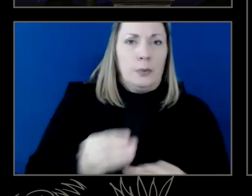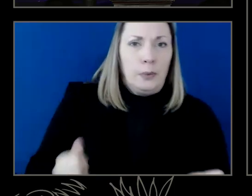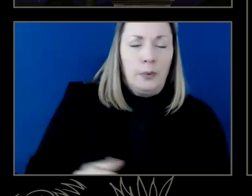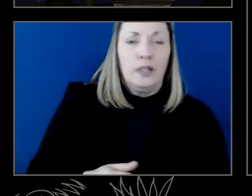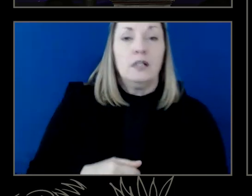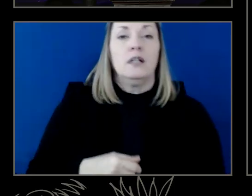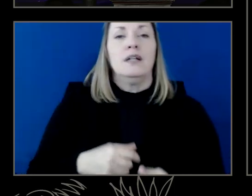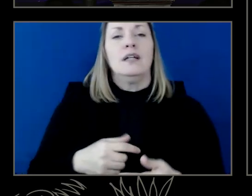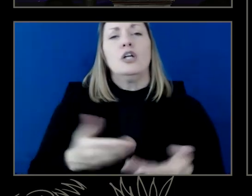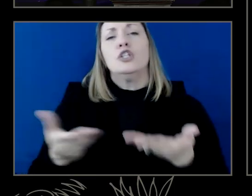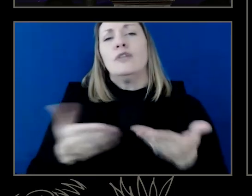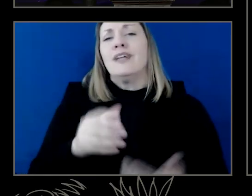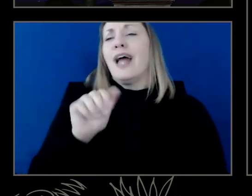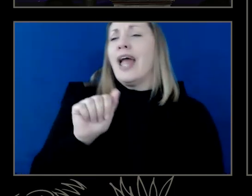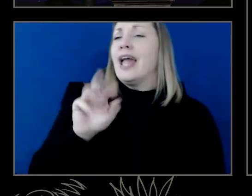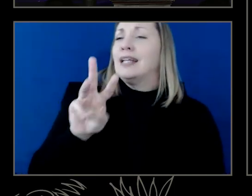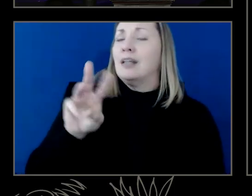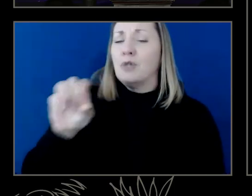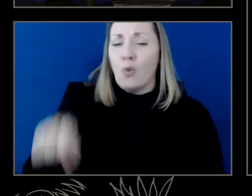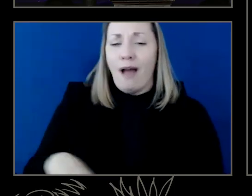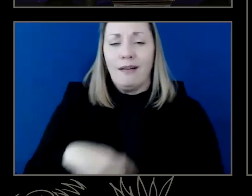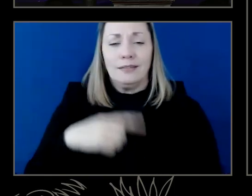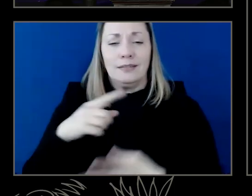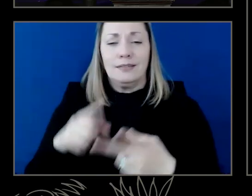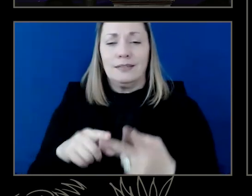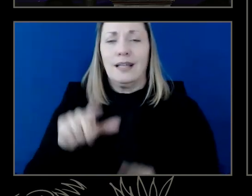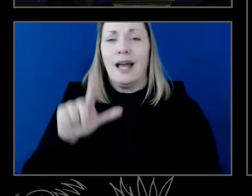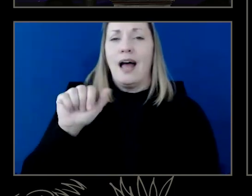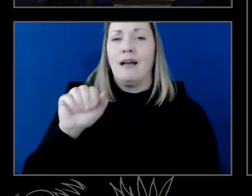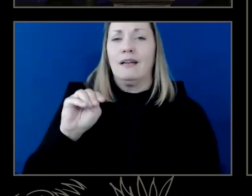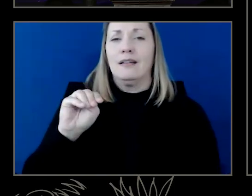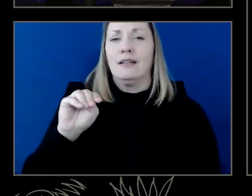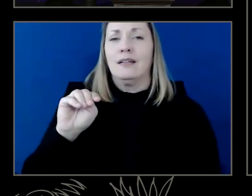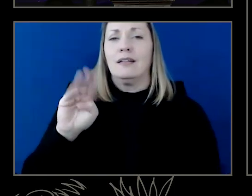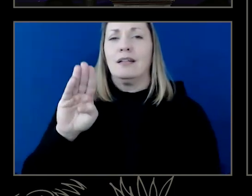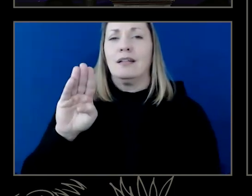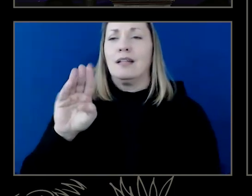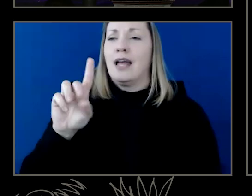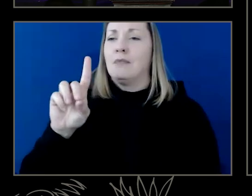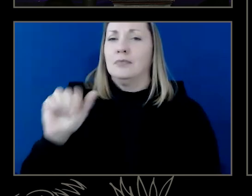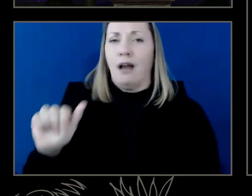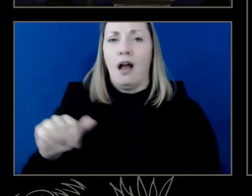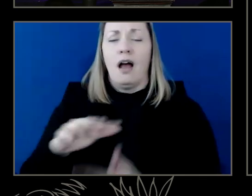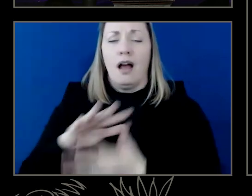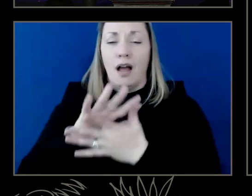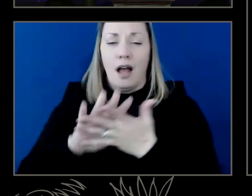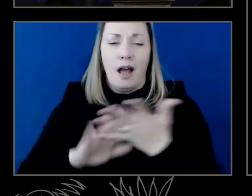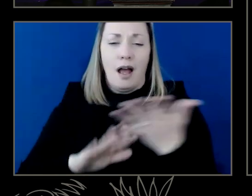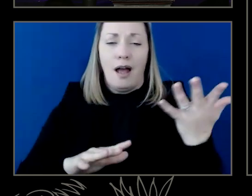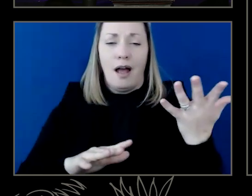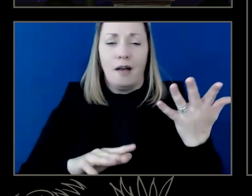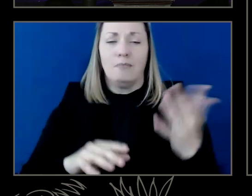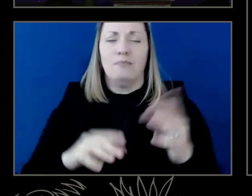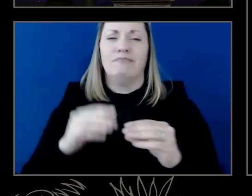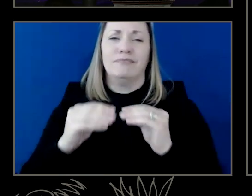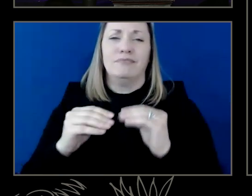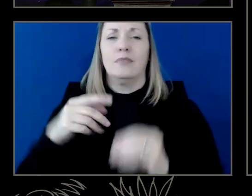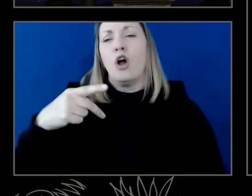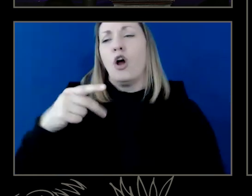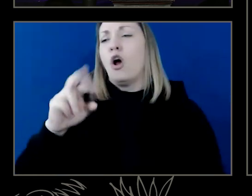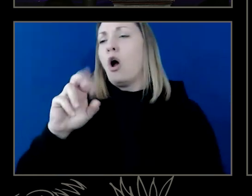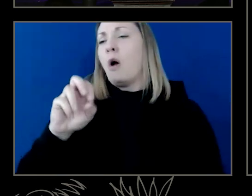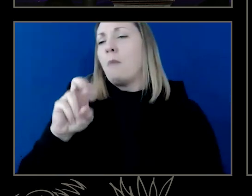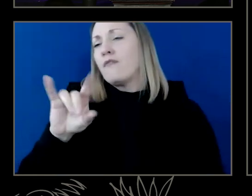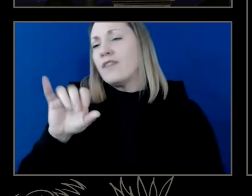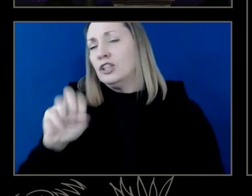like AWS Lambda, we don't worry about provisioning, patching, or scaling servers. We